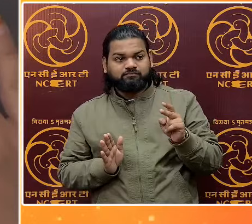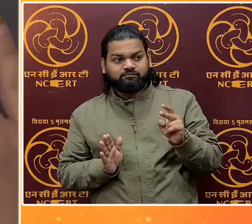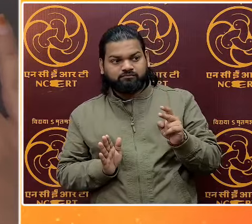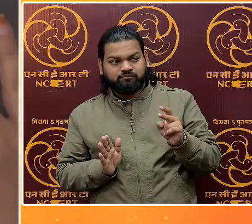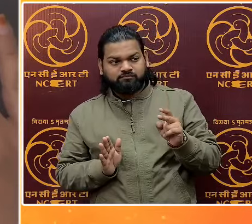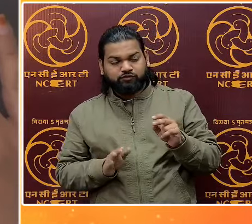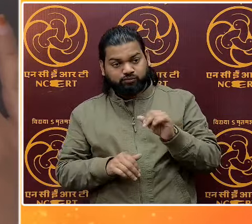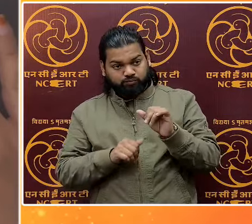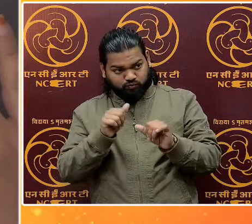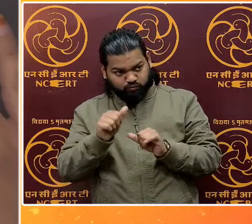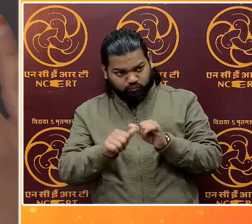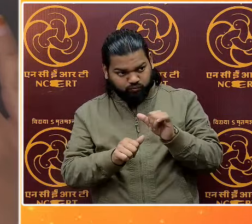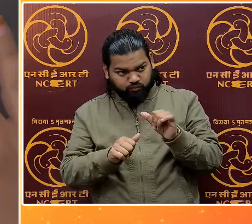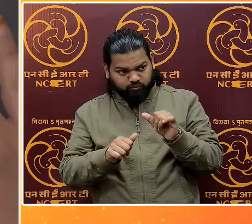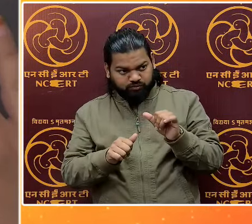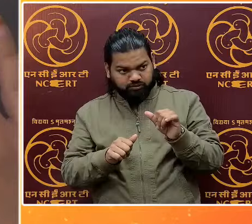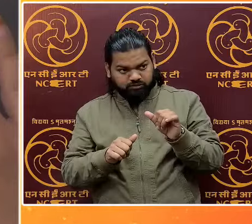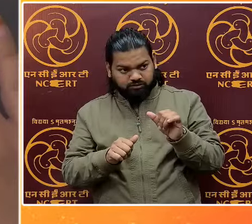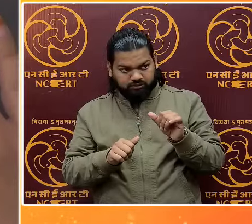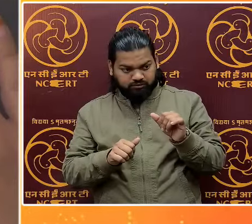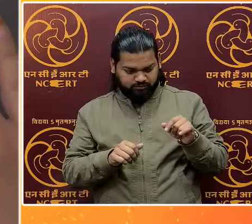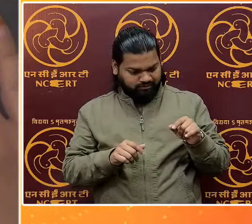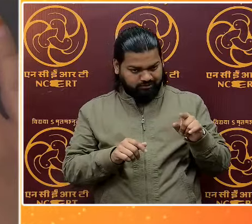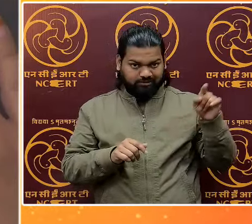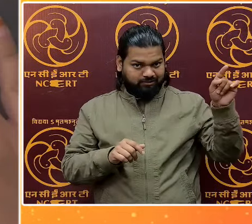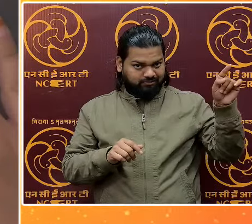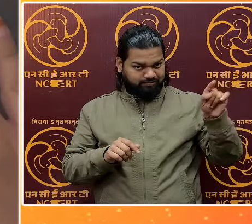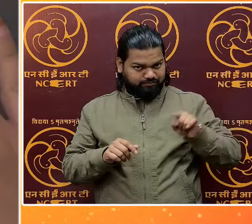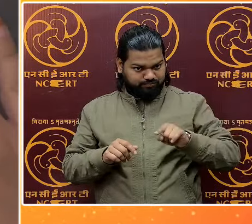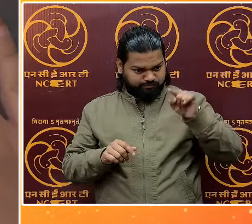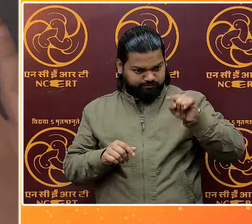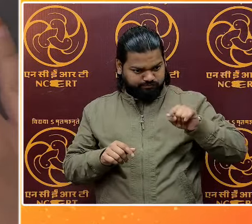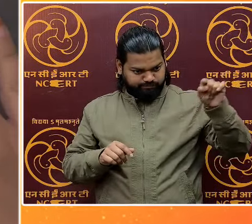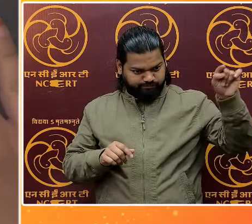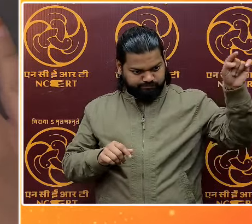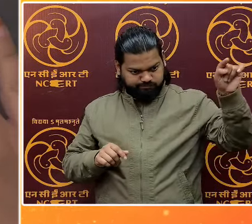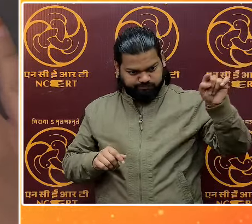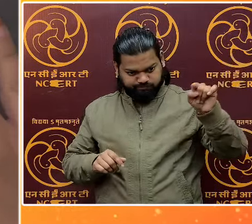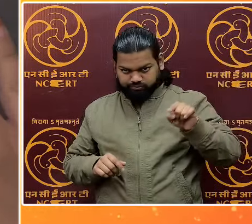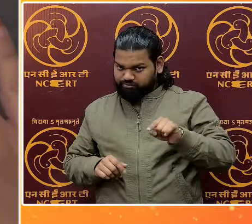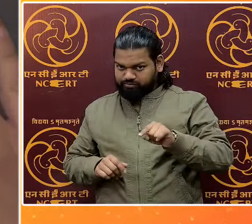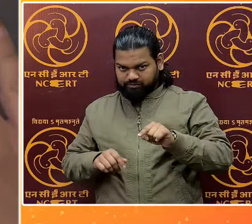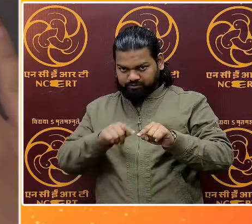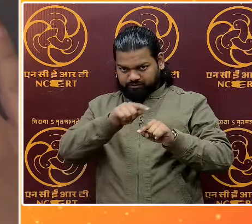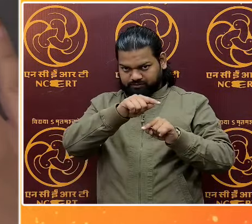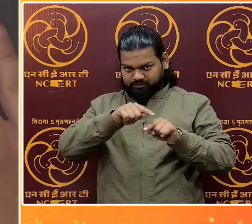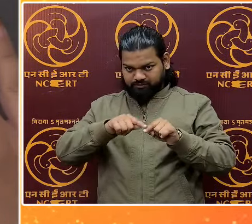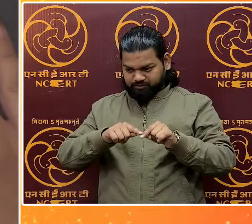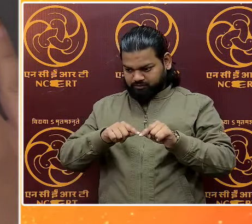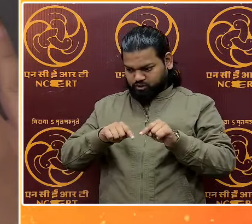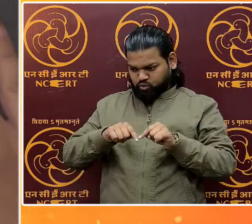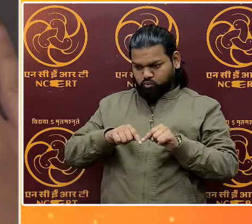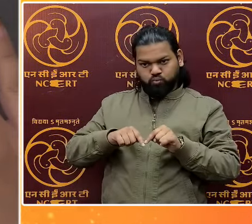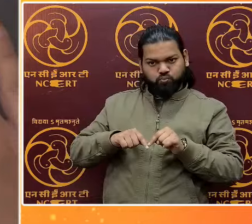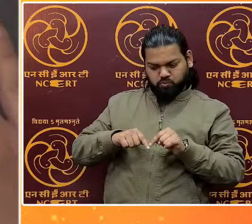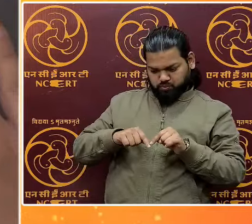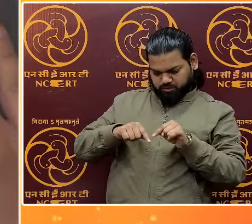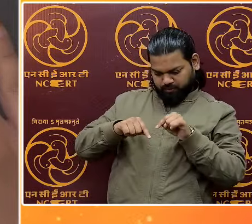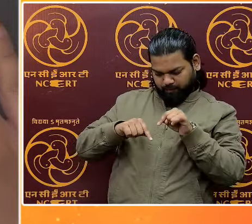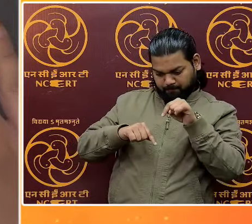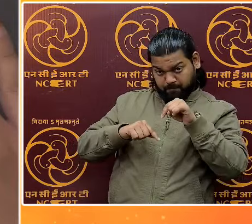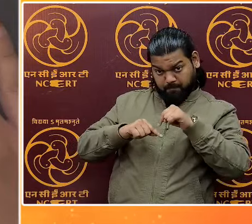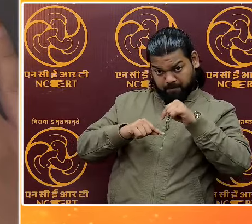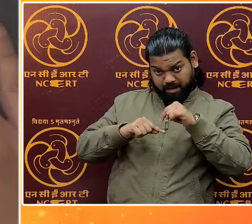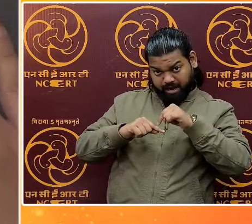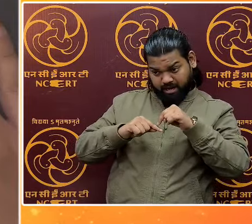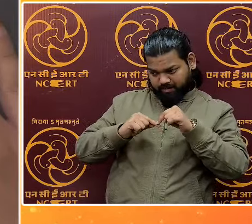right, and it got reflected. We noted from where the reflection is coming out, and this